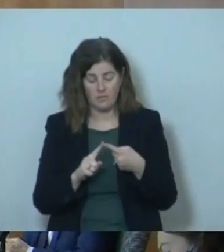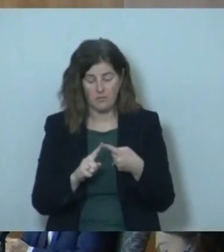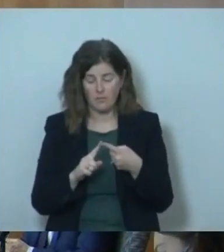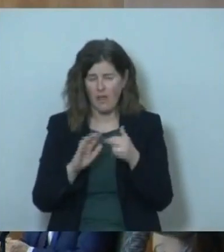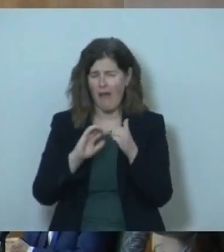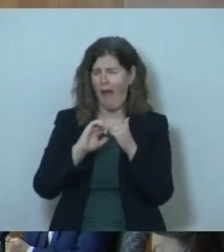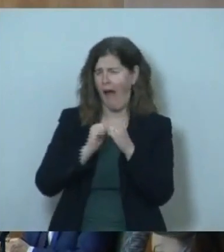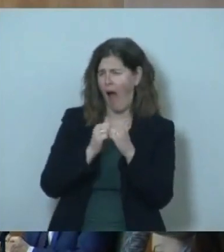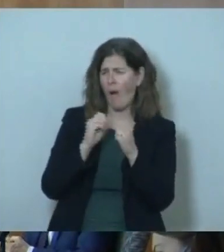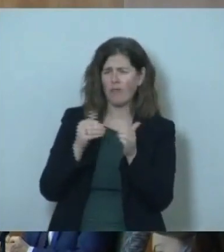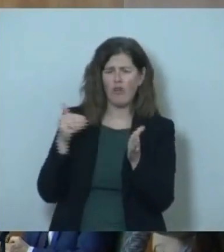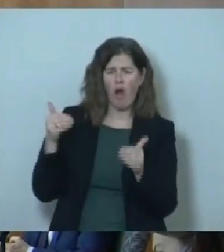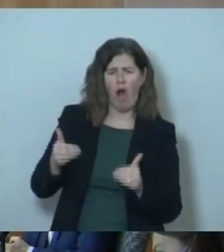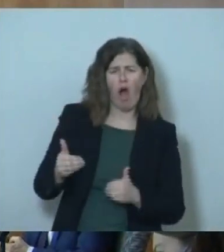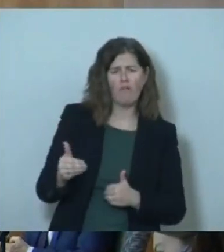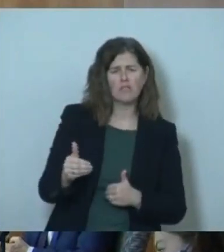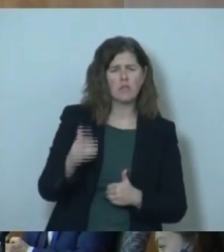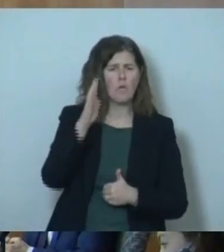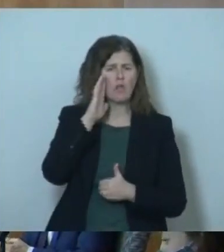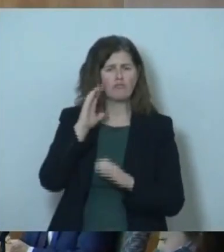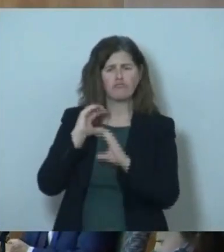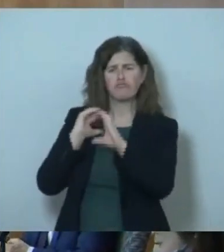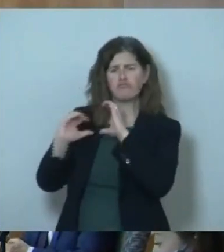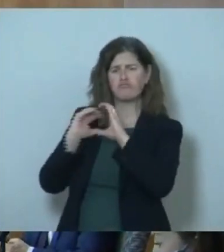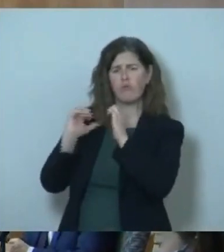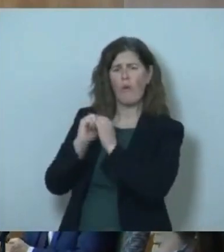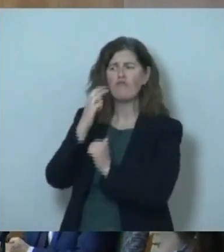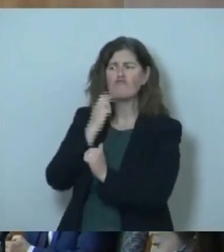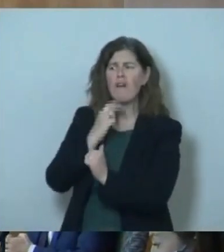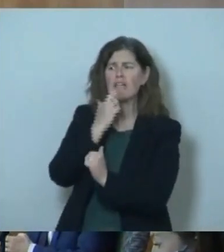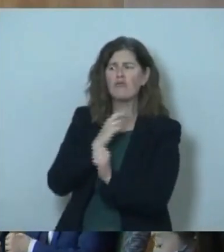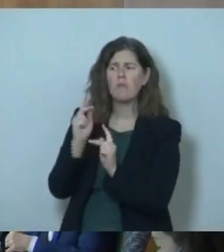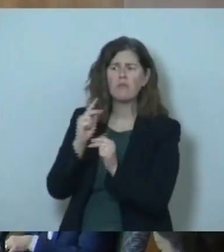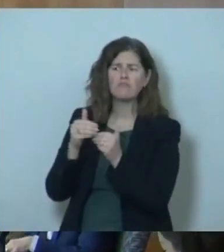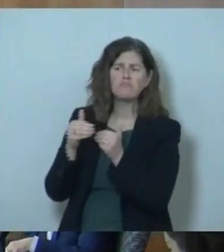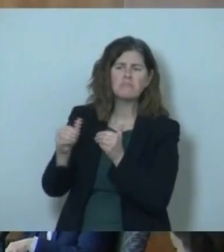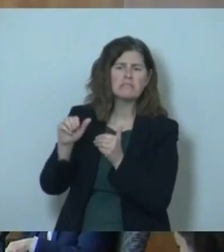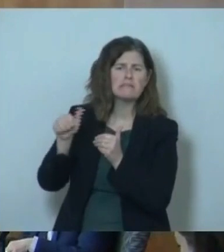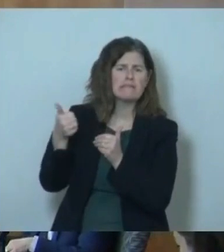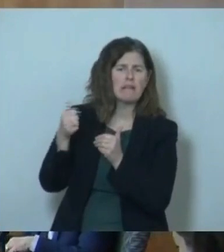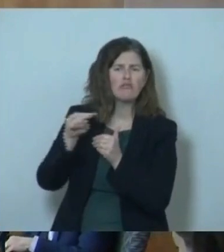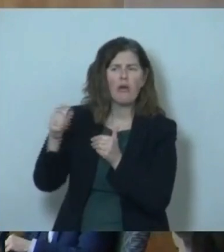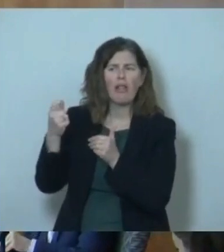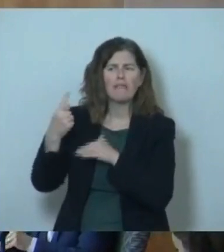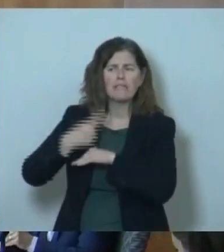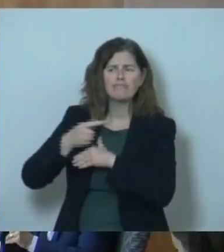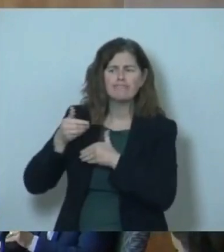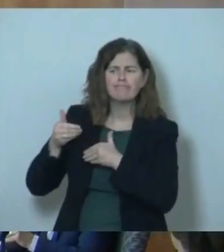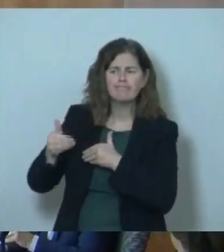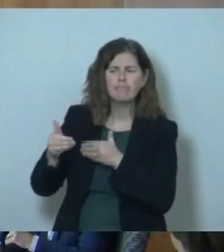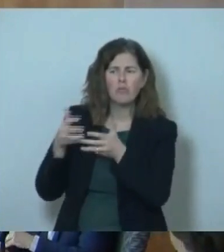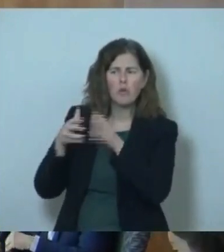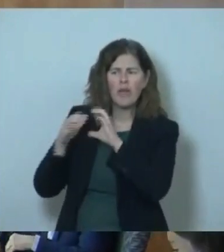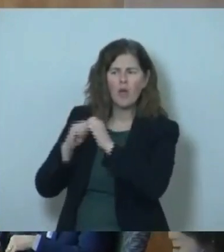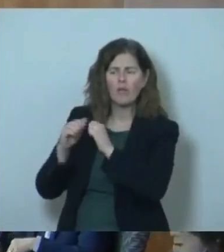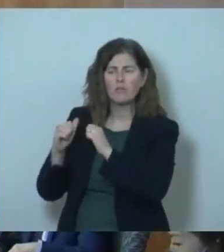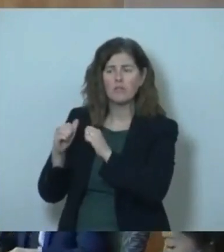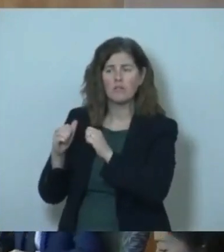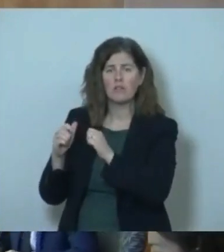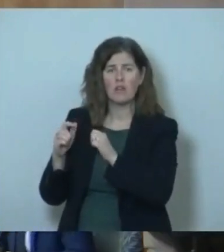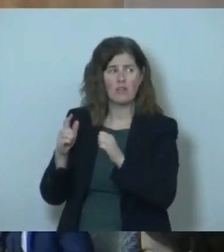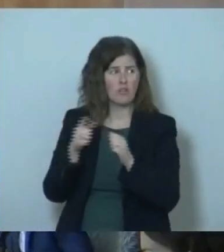how often are you going to be communicating with the restaurant folks over the next 10 or 11 days? And the second one is, have you backed off